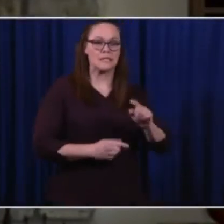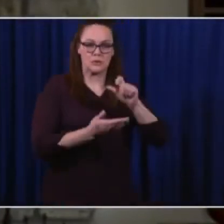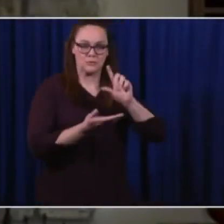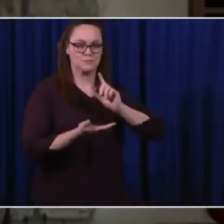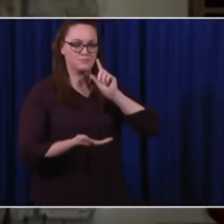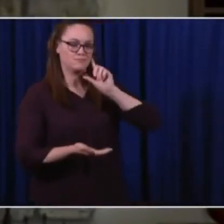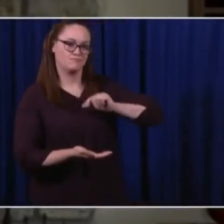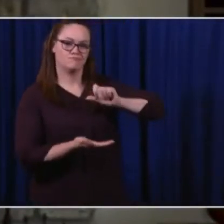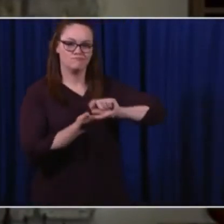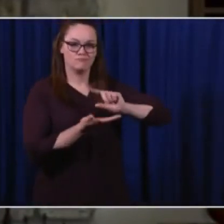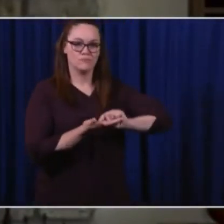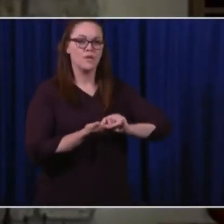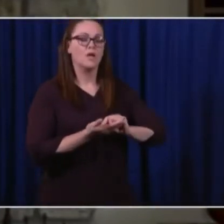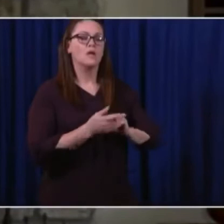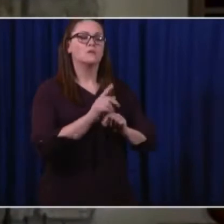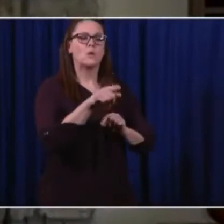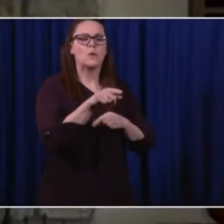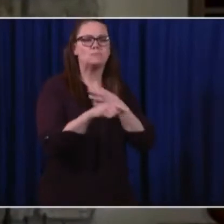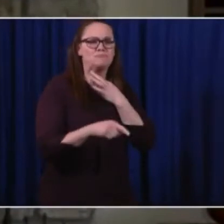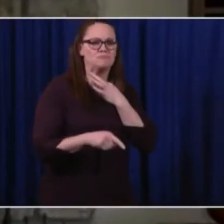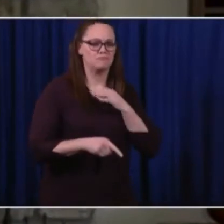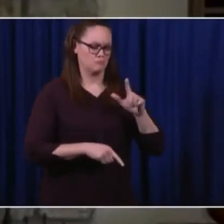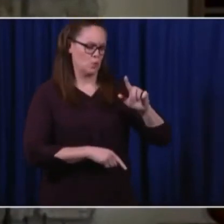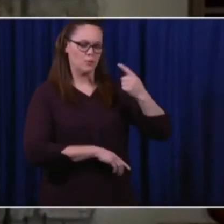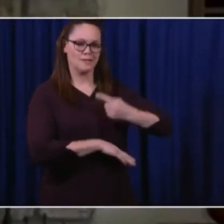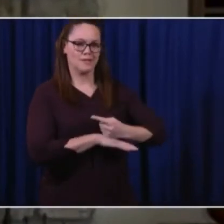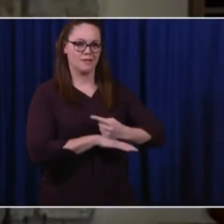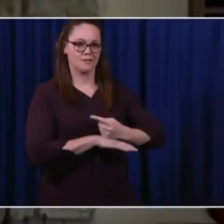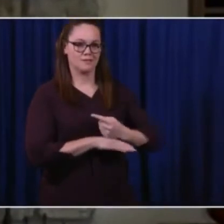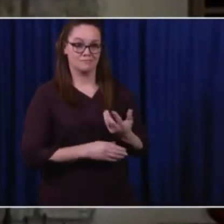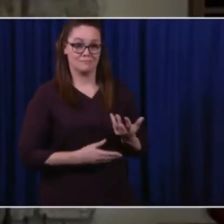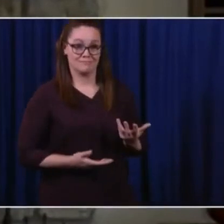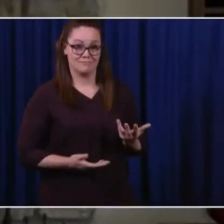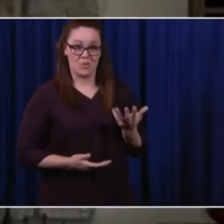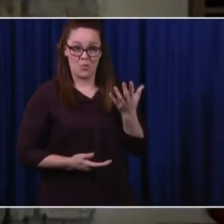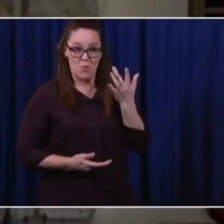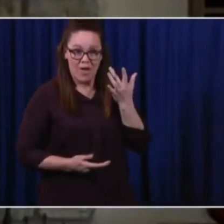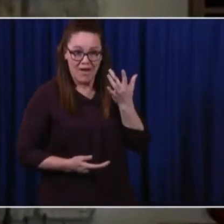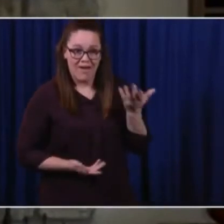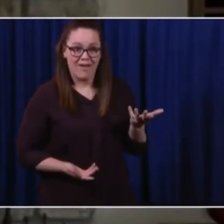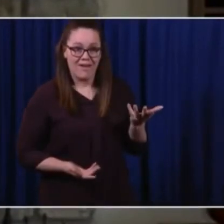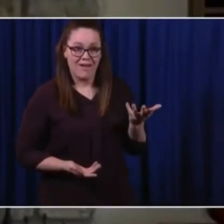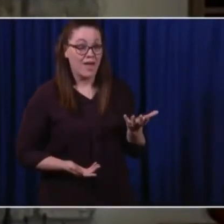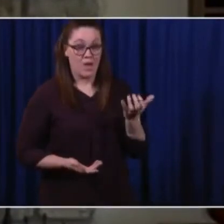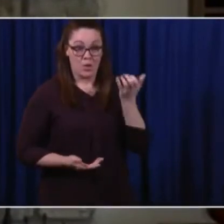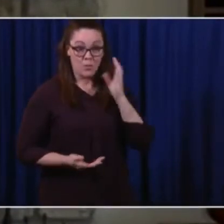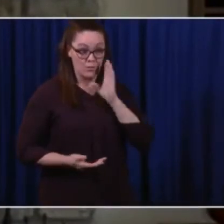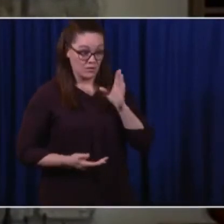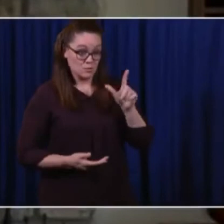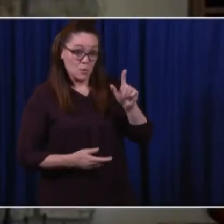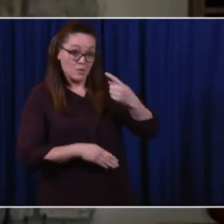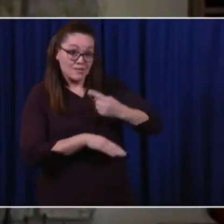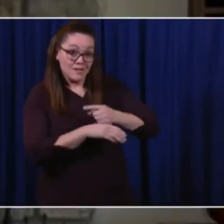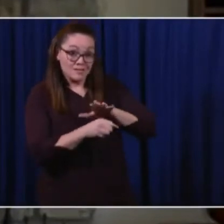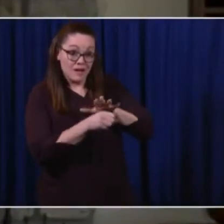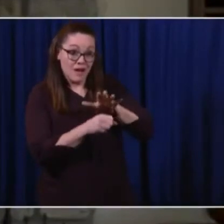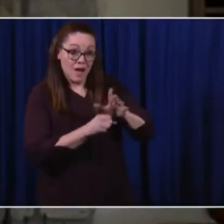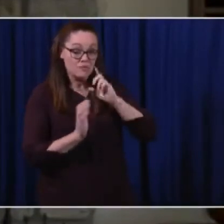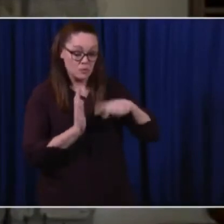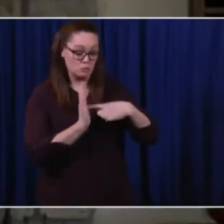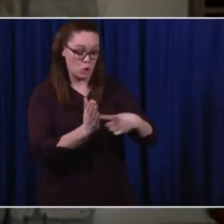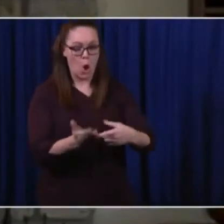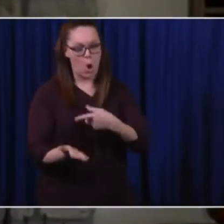anticipate that we would have to extend the curfew beyond that? Would we have enough evidence as to whether it's working after 3 weeks?